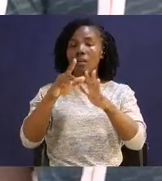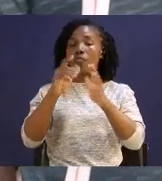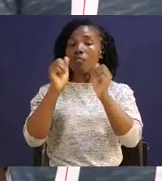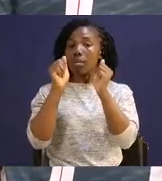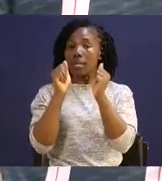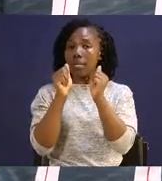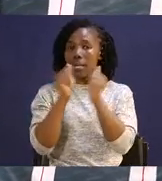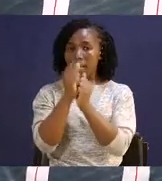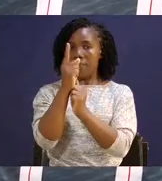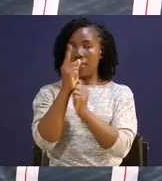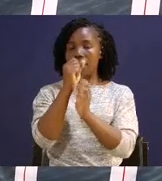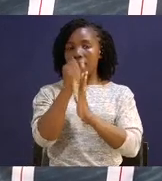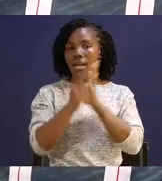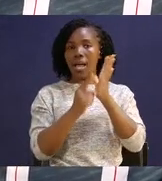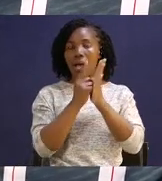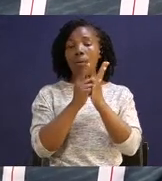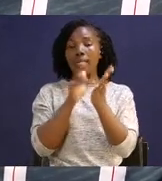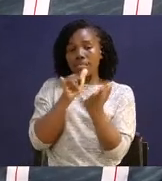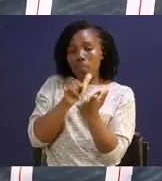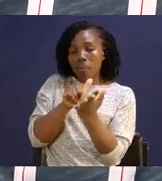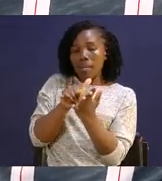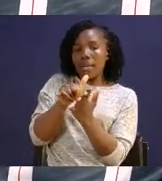In a plane.